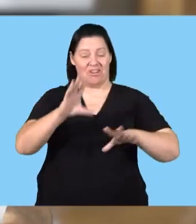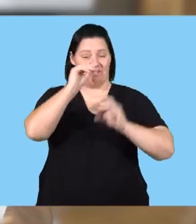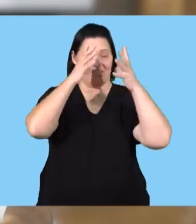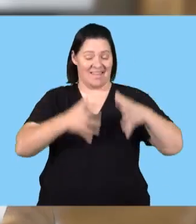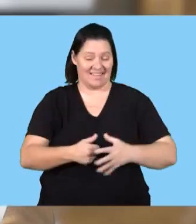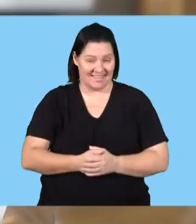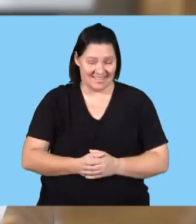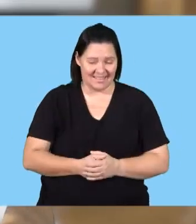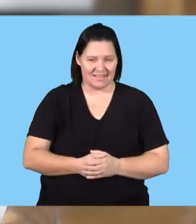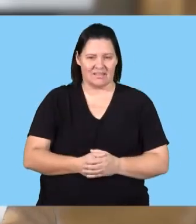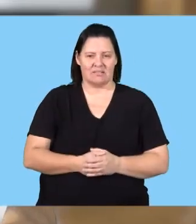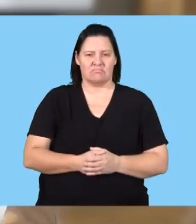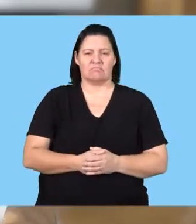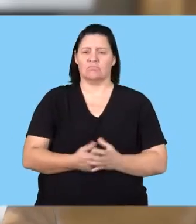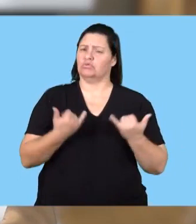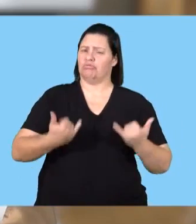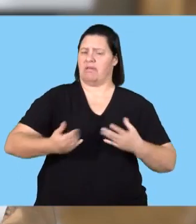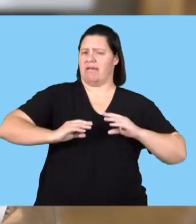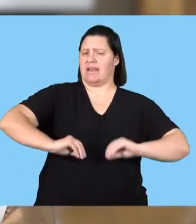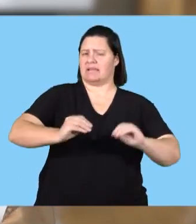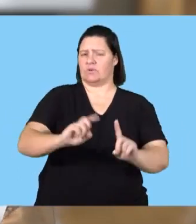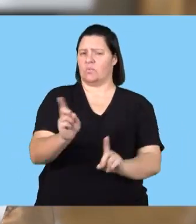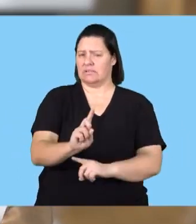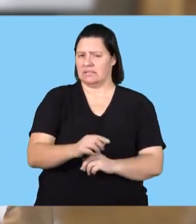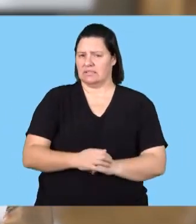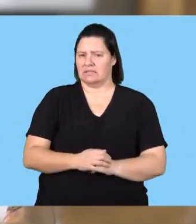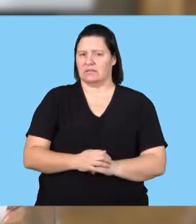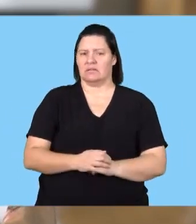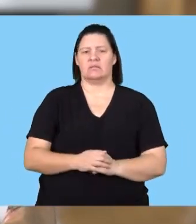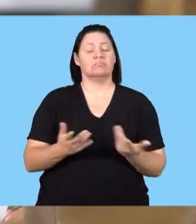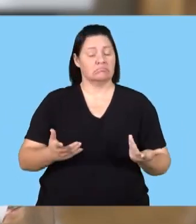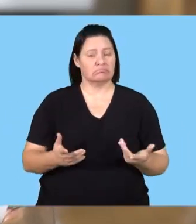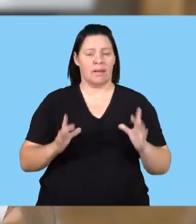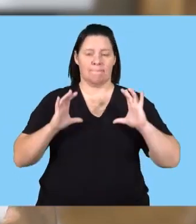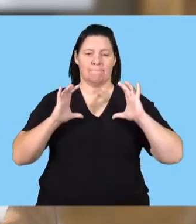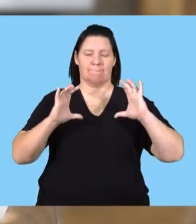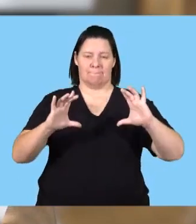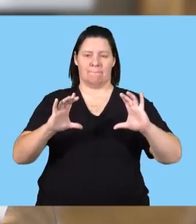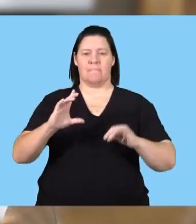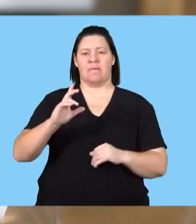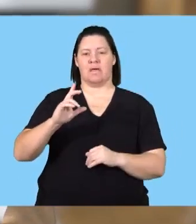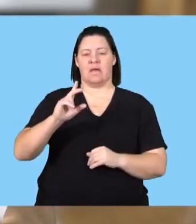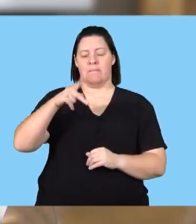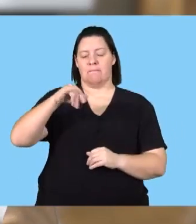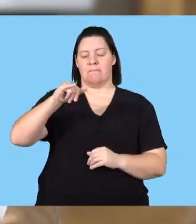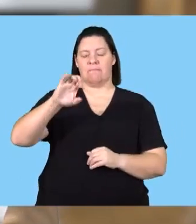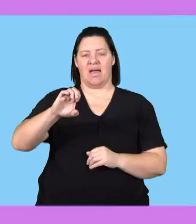Good day, grade 10 learners. Our lesson for today will be based on pie